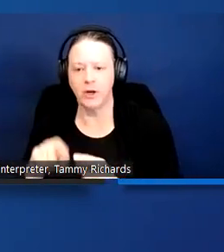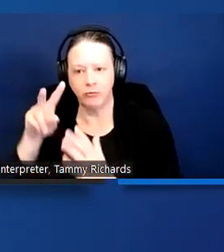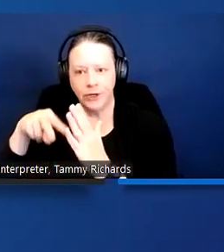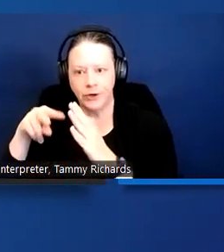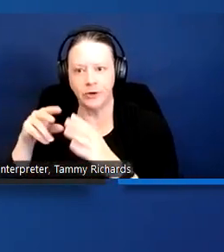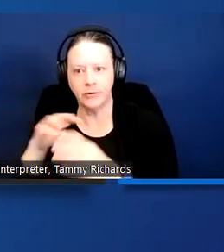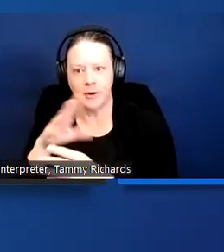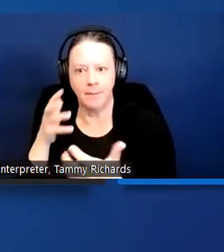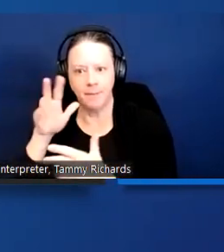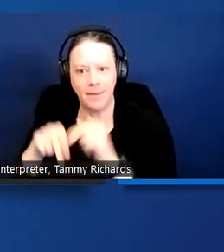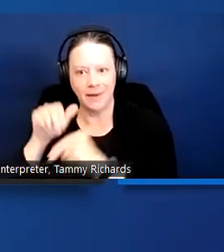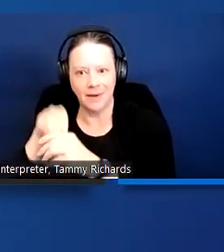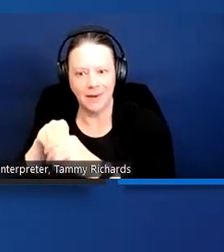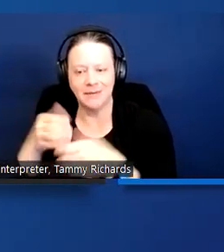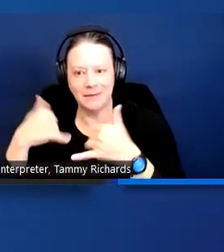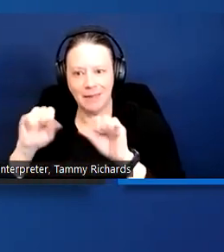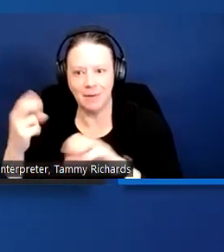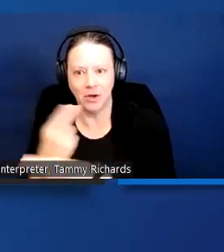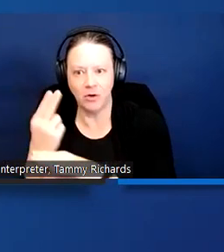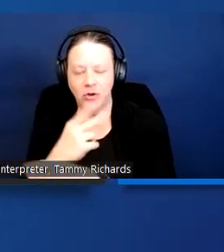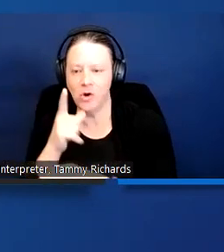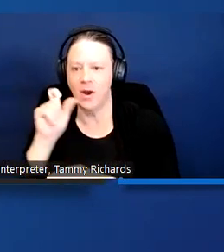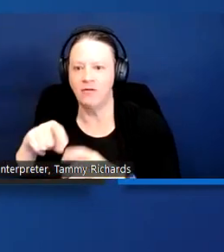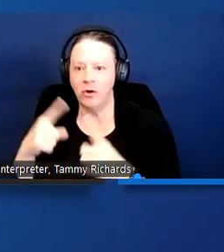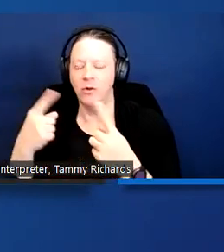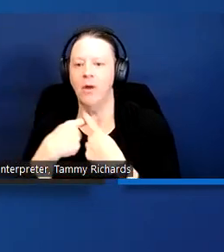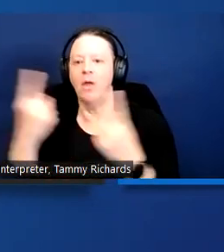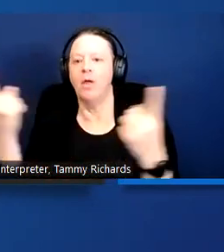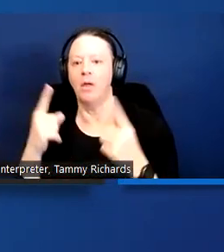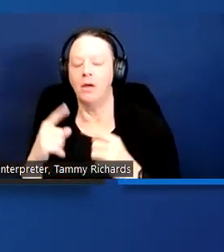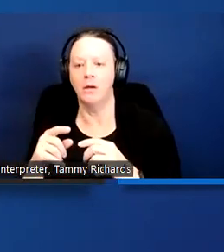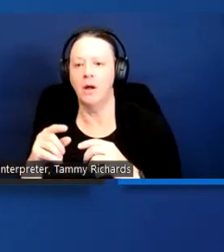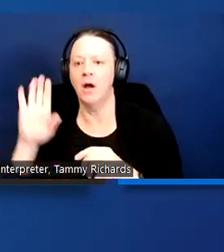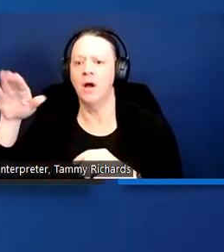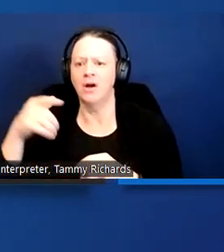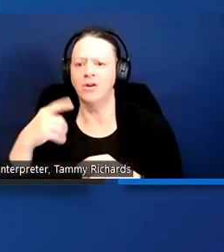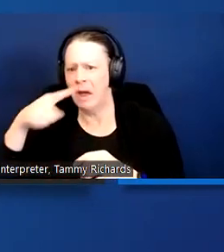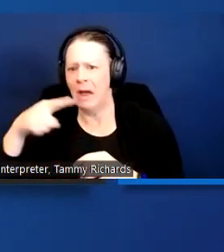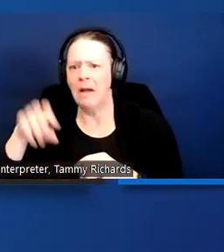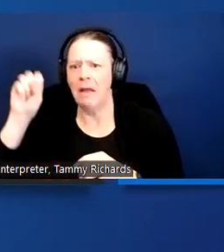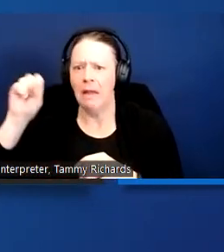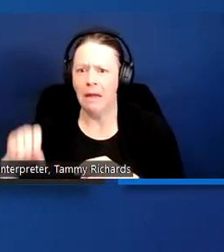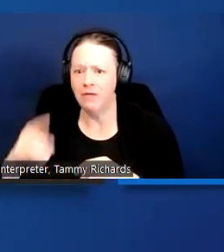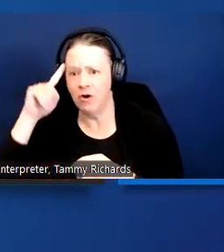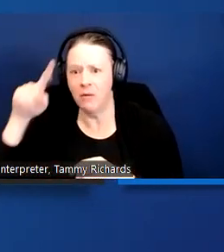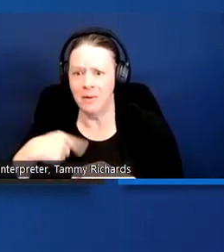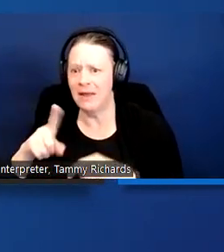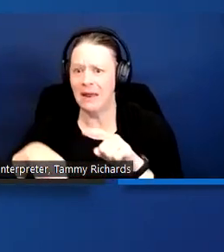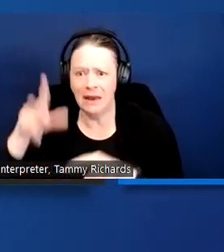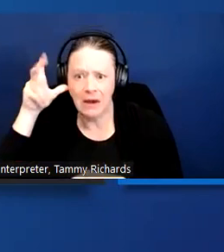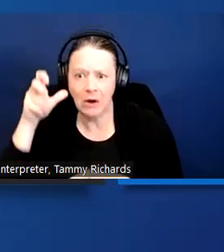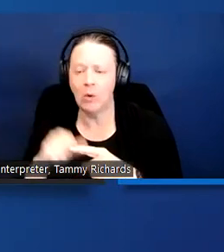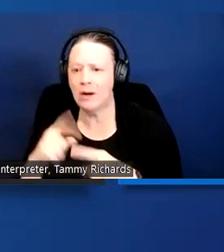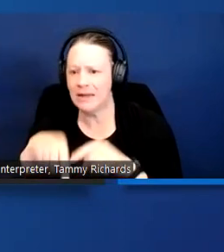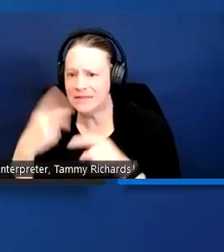still usable by someone and they don't have to broadcast their information to someone who's nearby. So these are